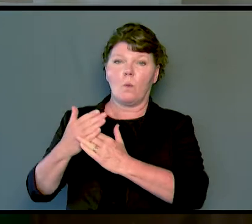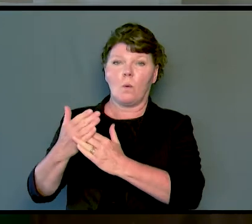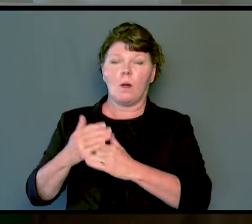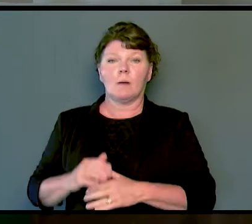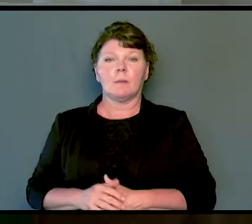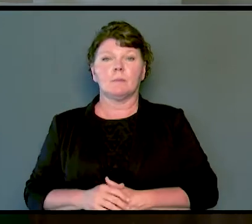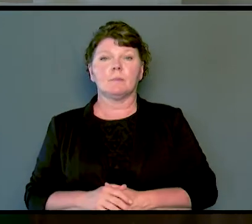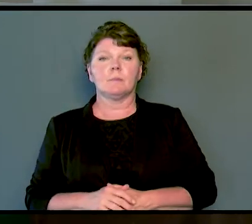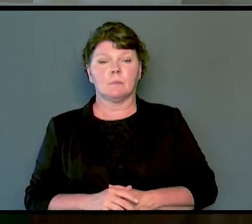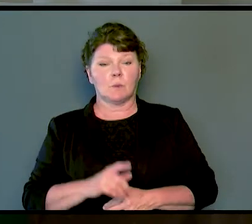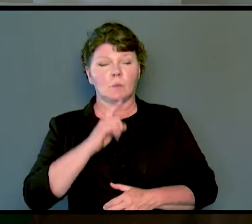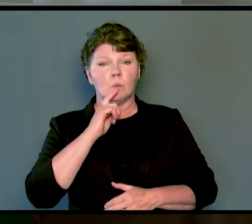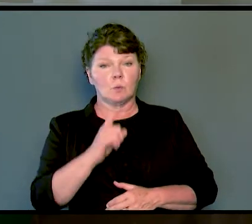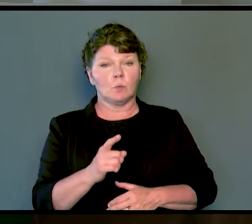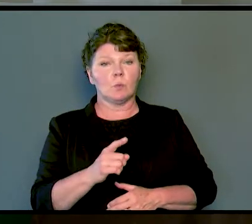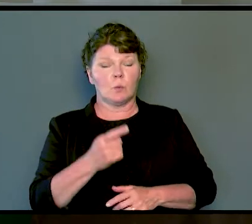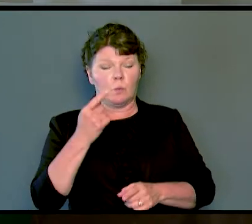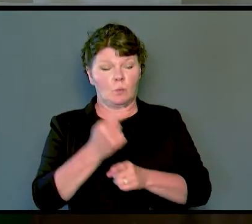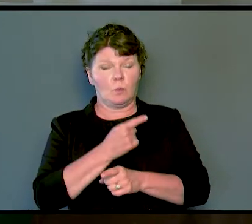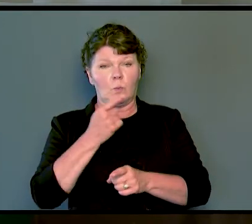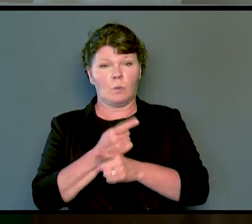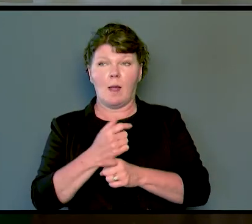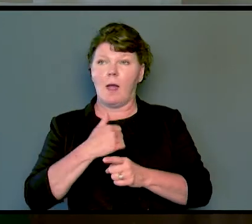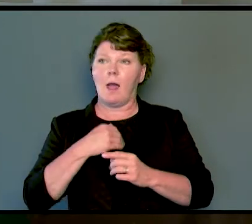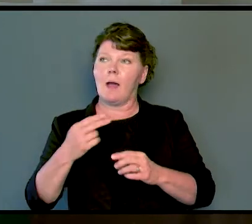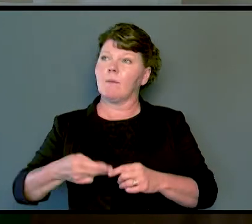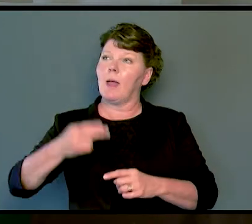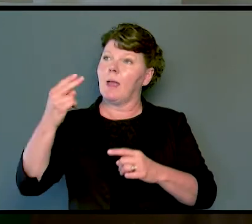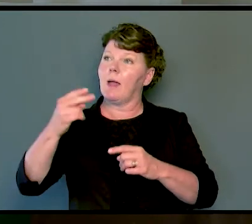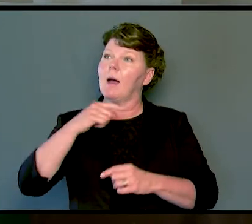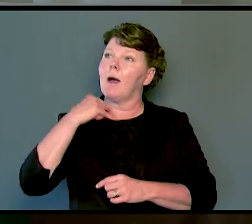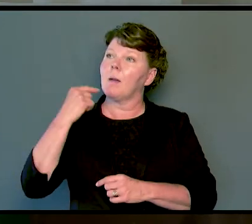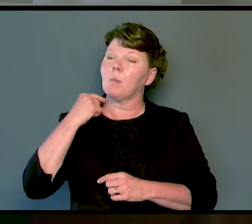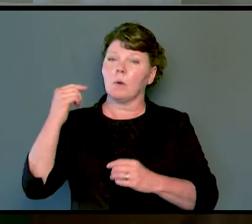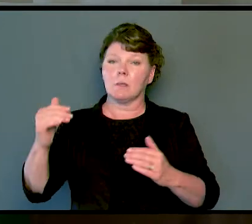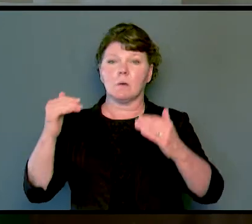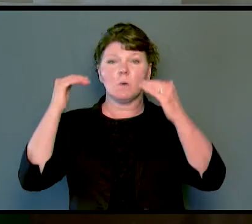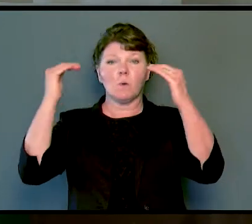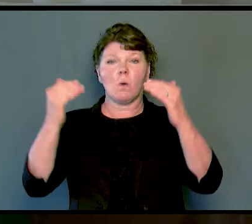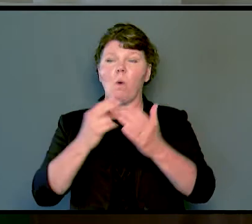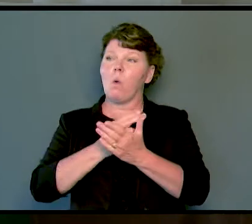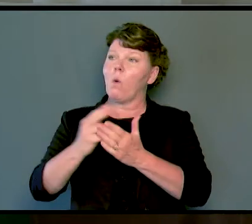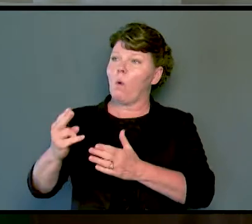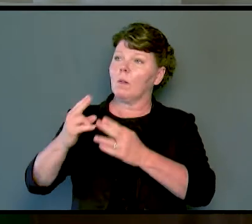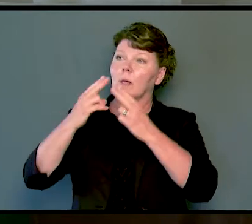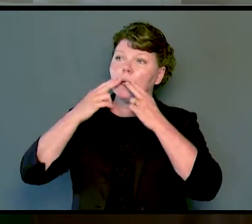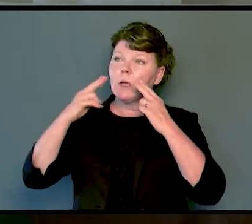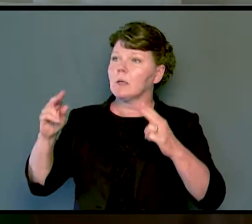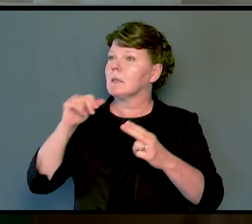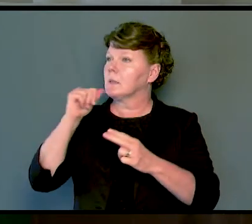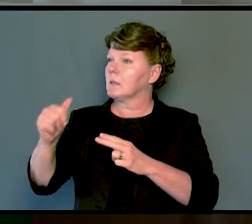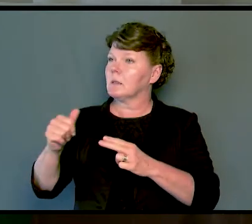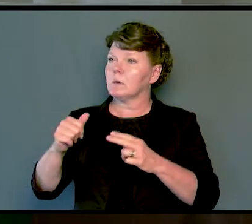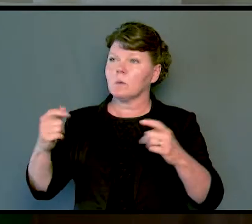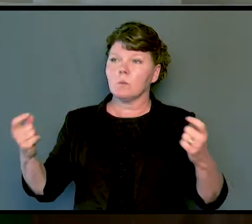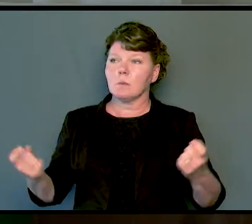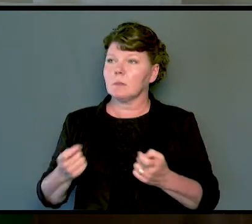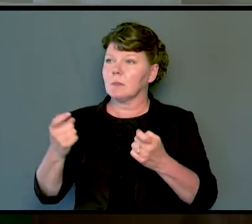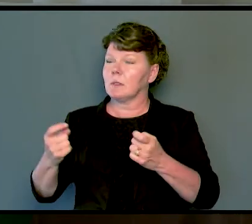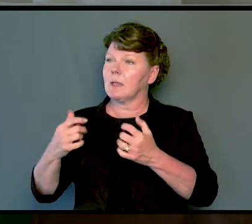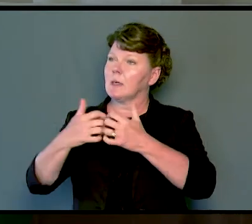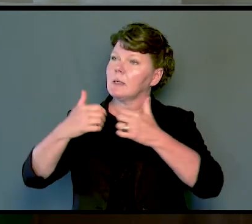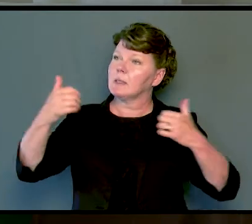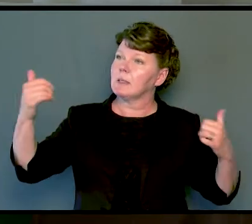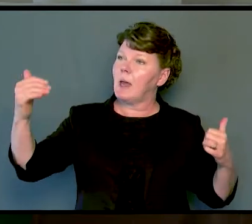For it was indeed fitting that we should have such a high priest, holy, innocent, unstained, separated from sinners,